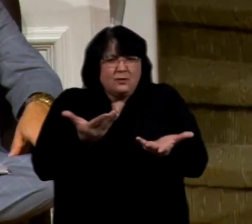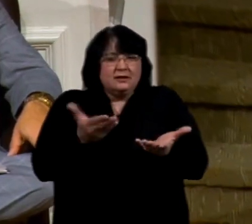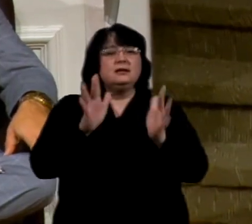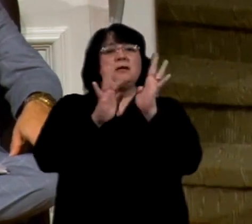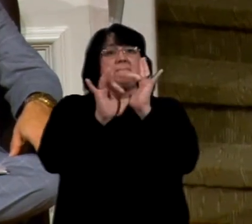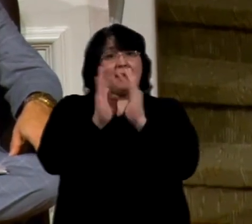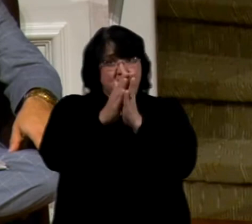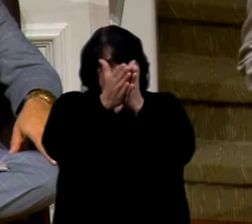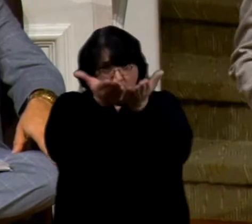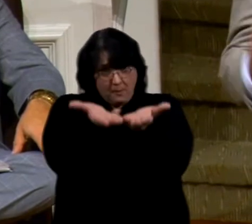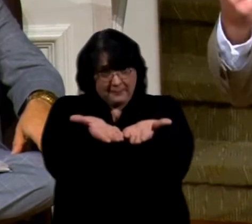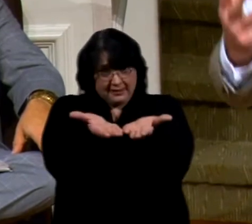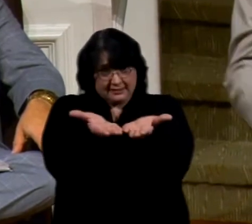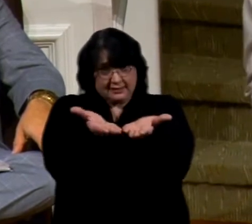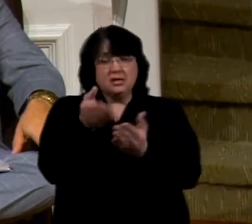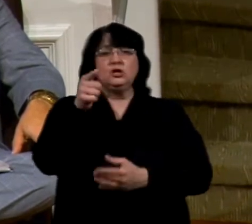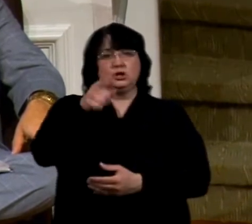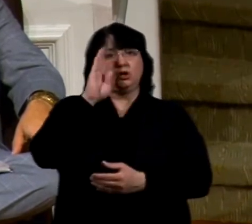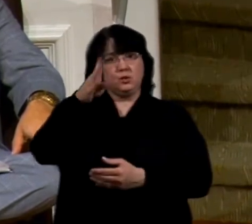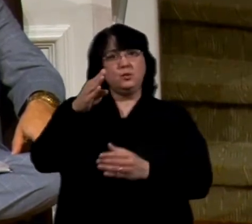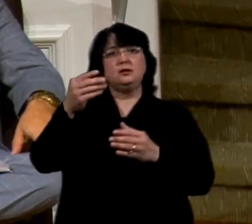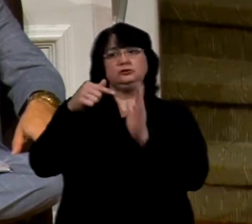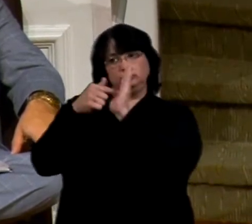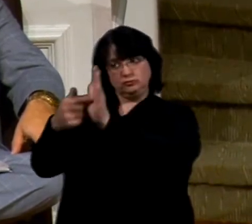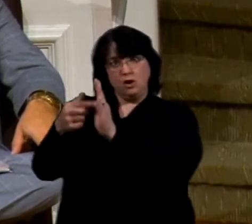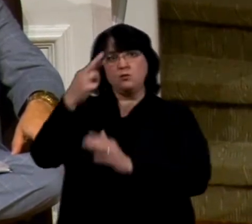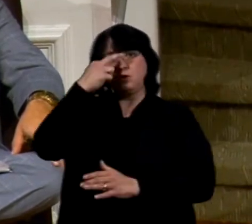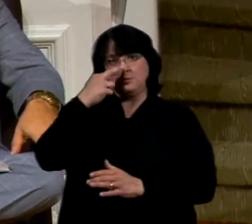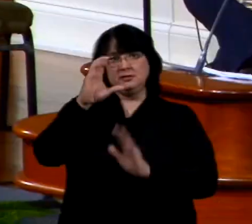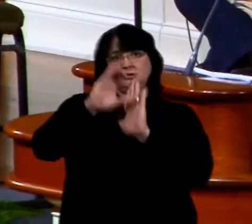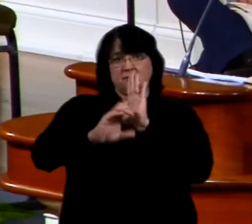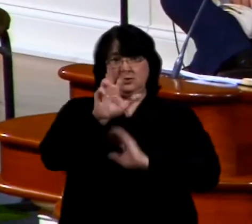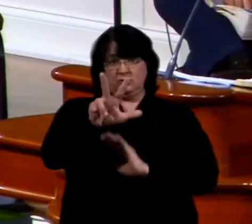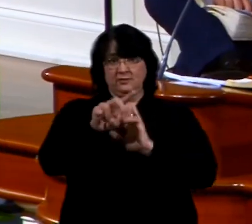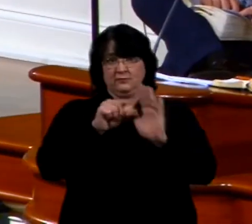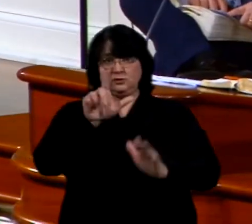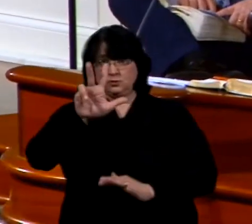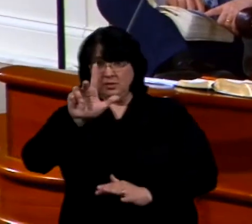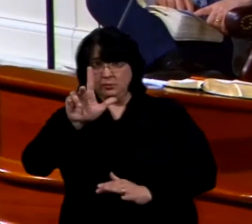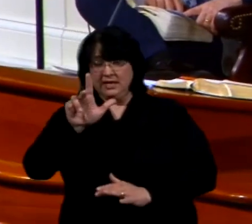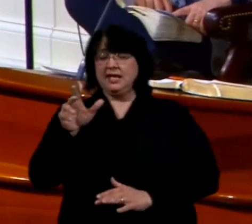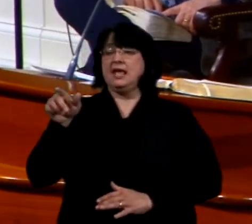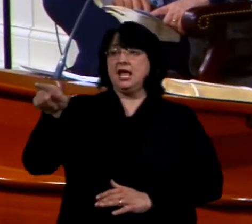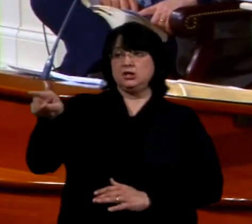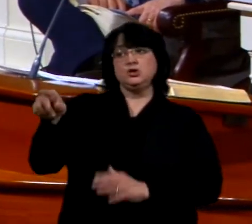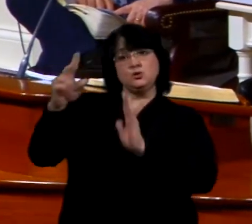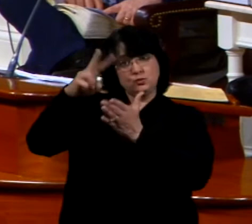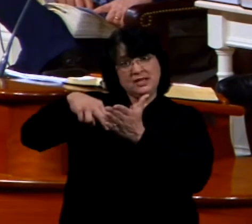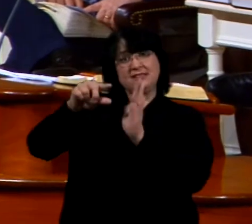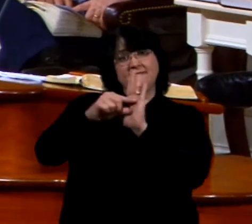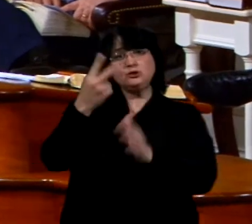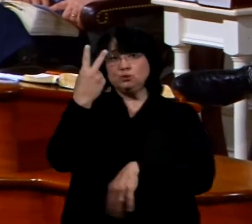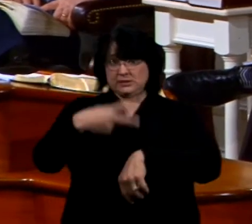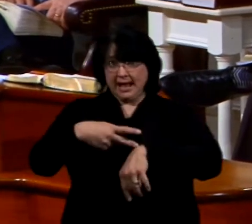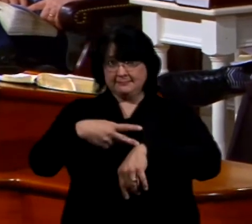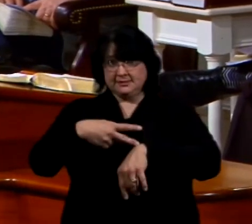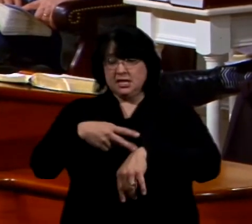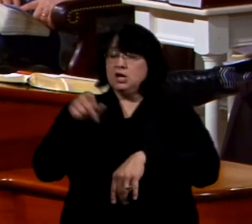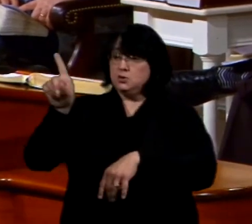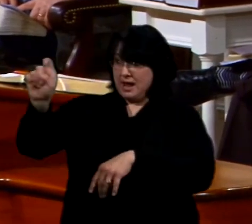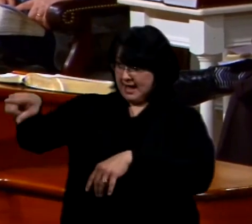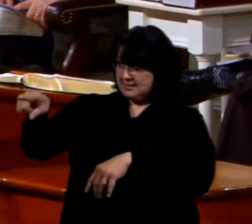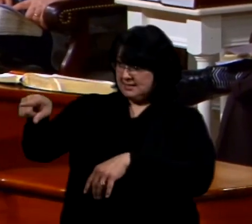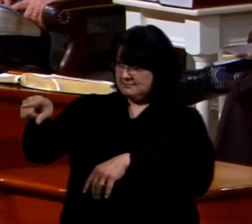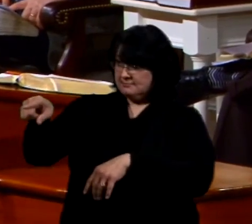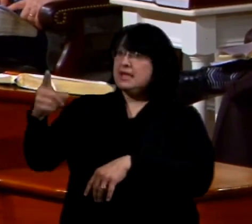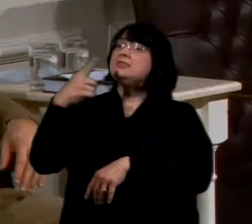open. You're gonna be right there in Romans 3:23. You're gonna look at Joe. Always read the verse twice. You've already asked him. They've nodded